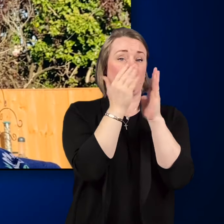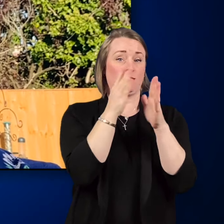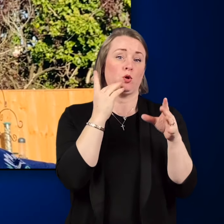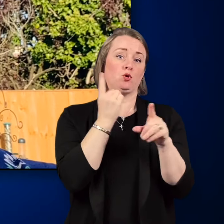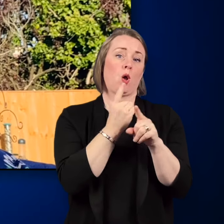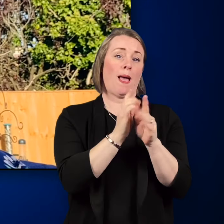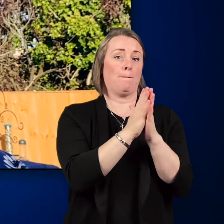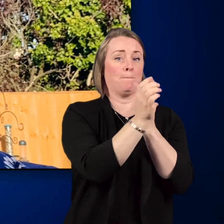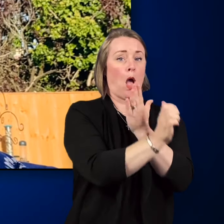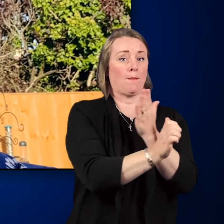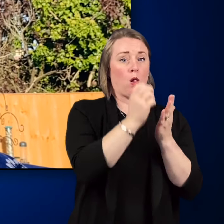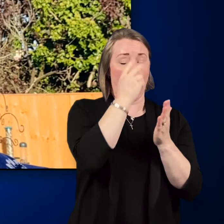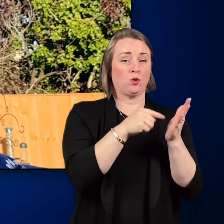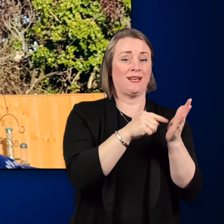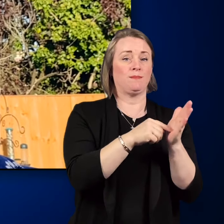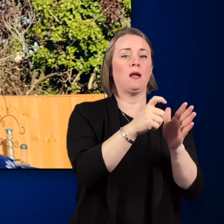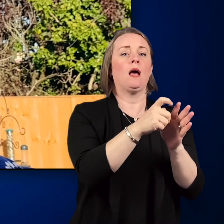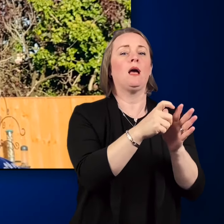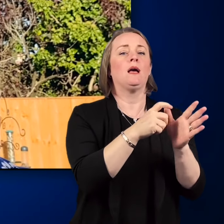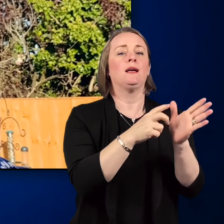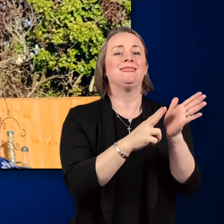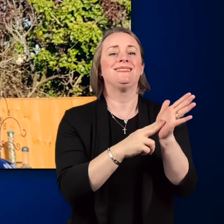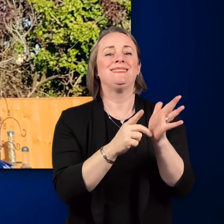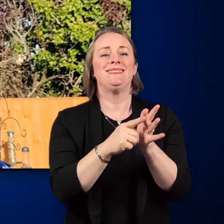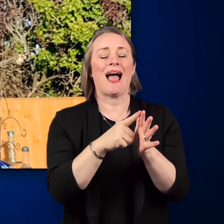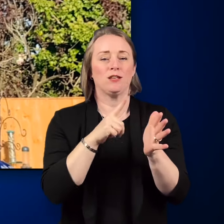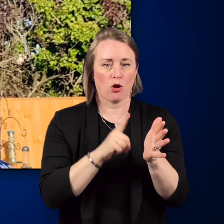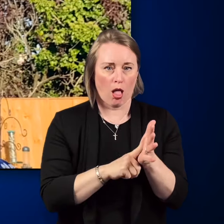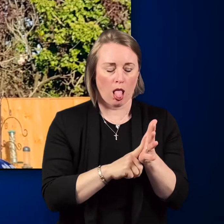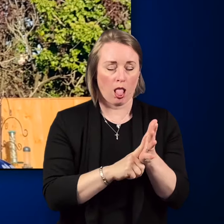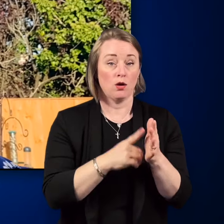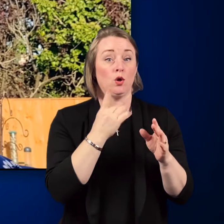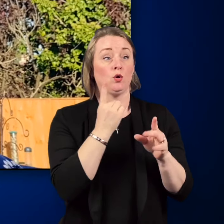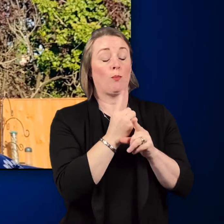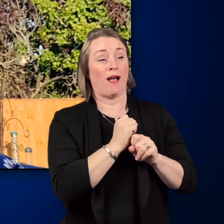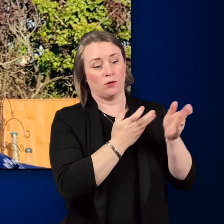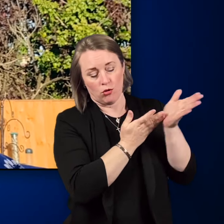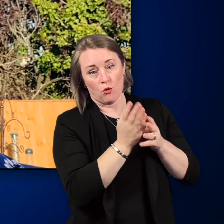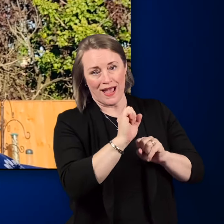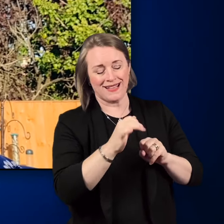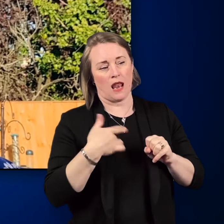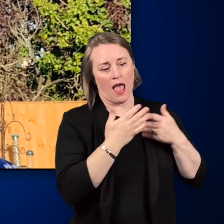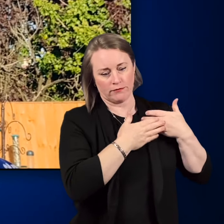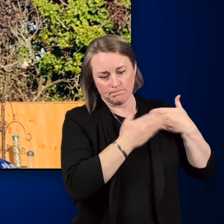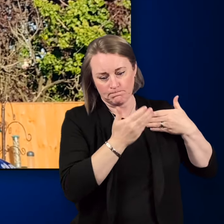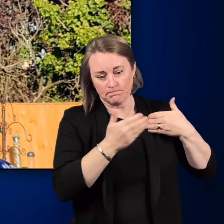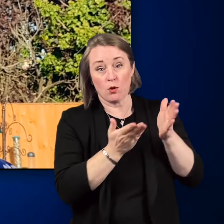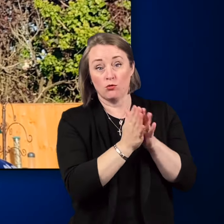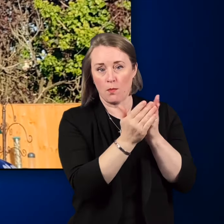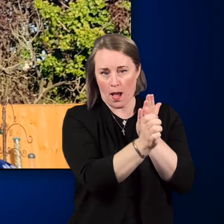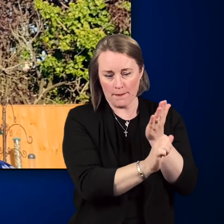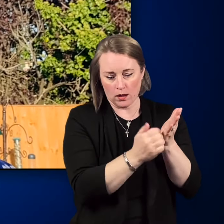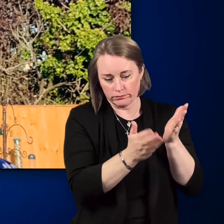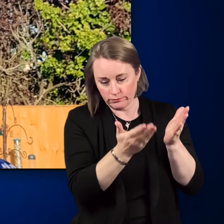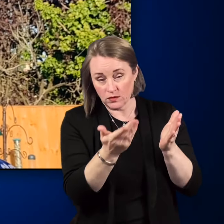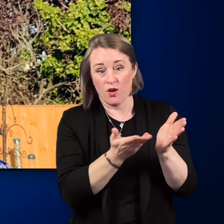very much along the lines of Daniel, in all the changing circumstances of his life, different governments, plagues, pandemics, even